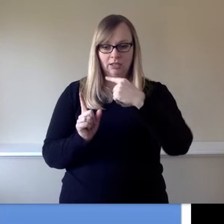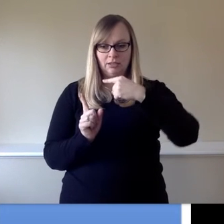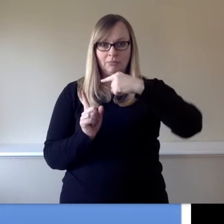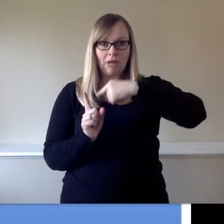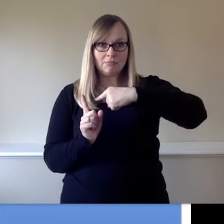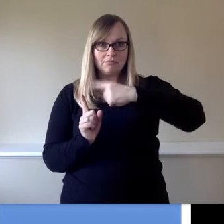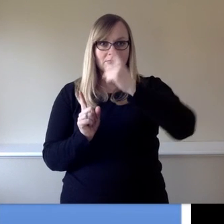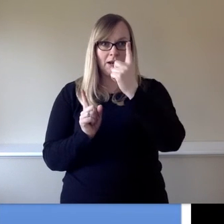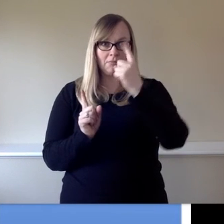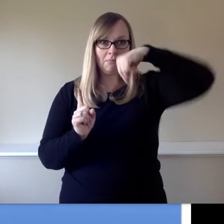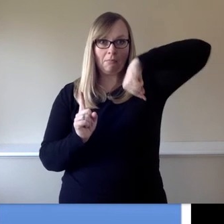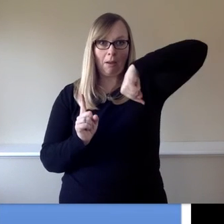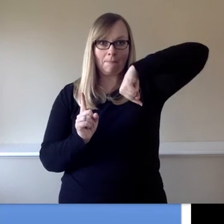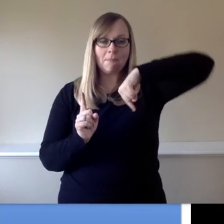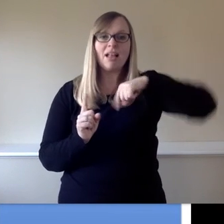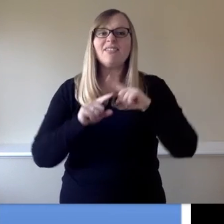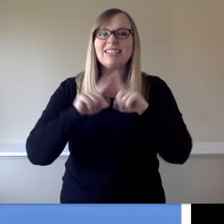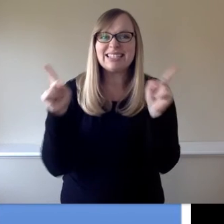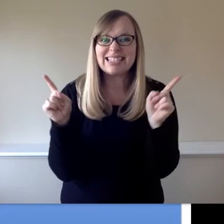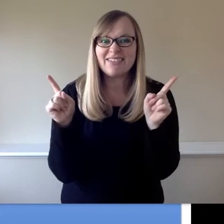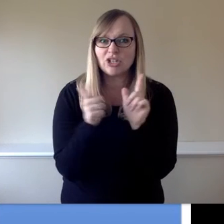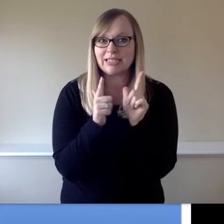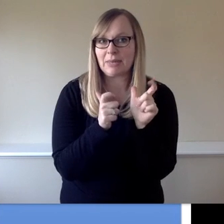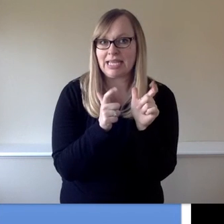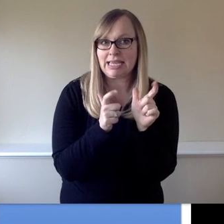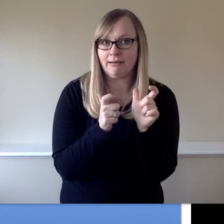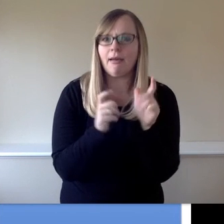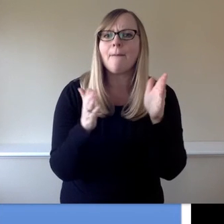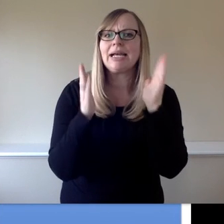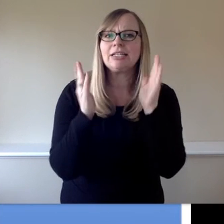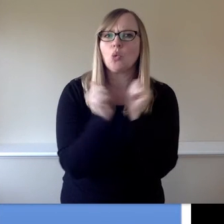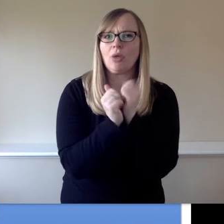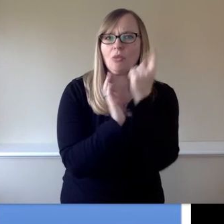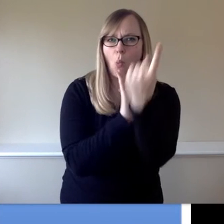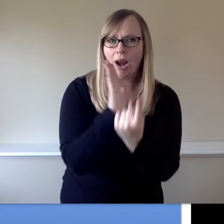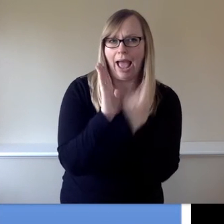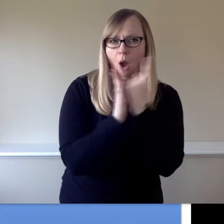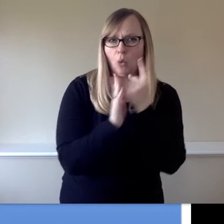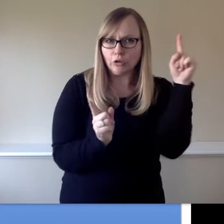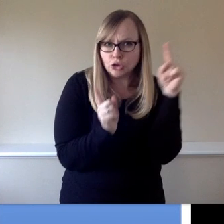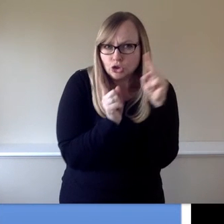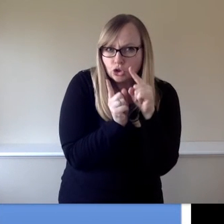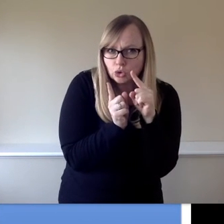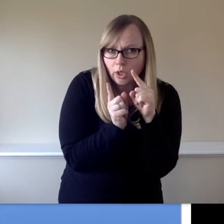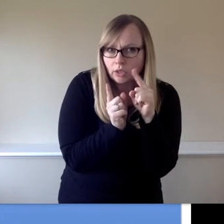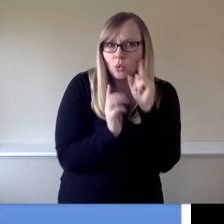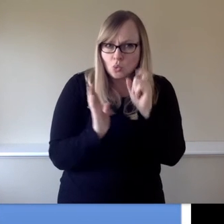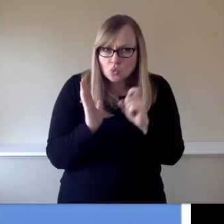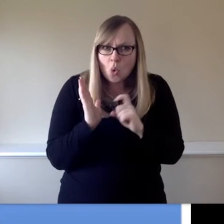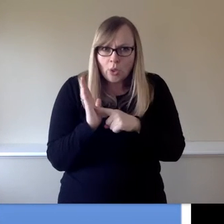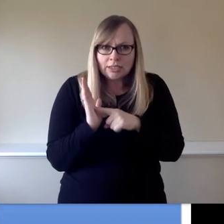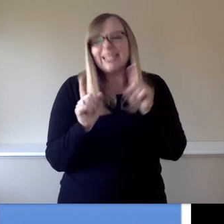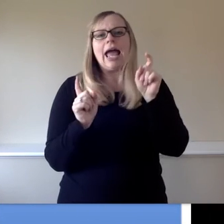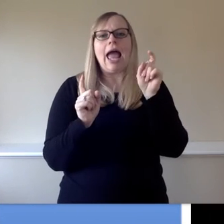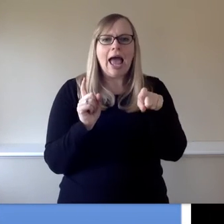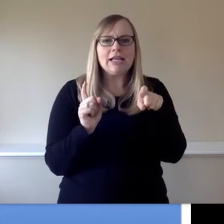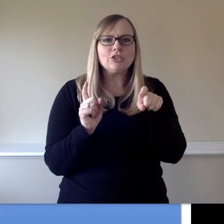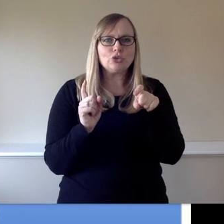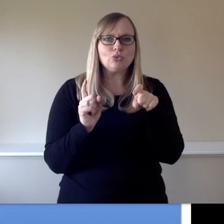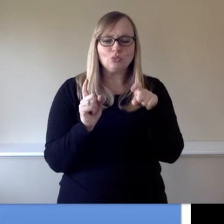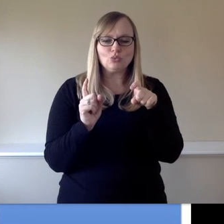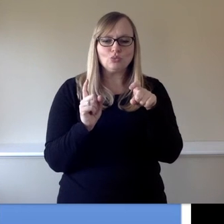pay attention to the hour hand or the short hand, and notice that it has to get all the way to the